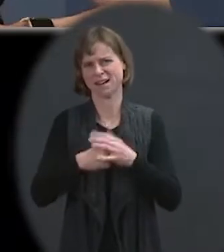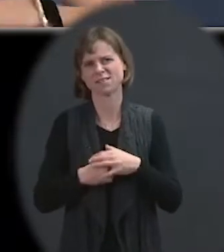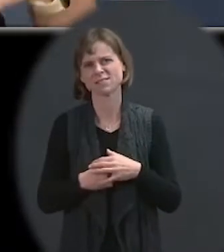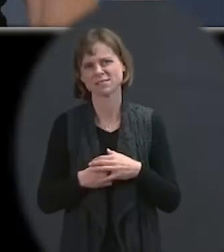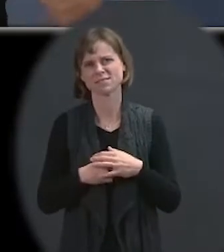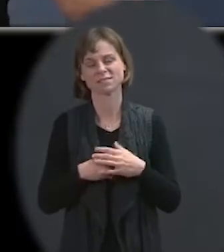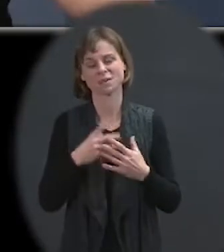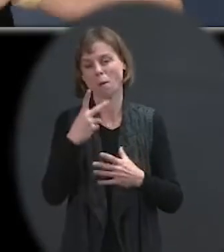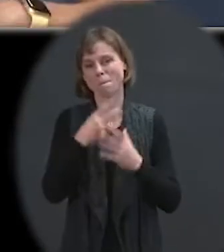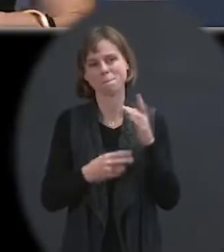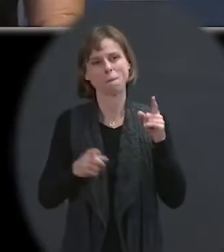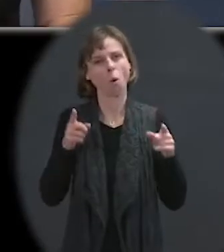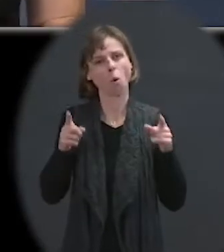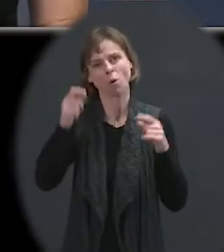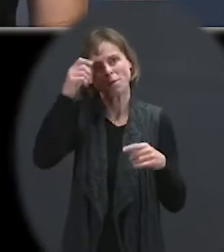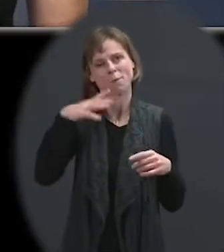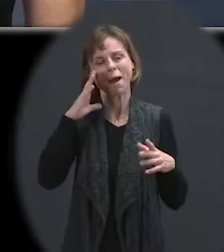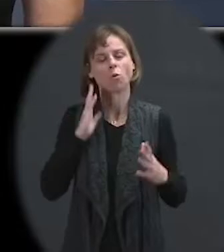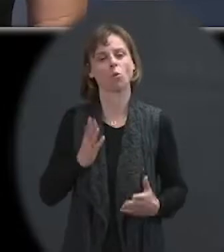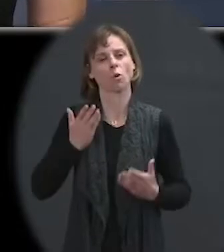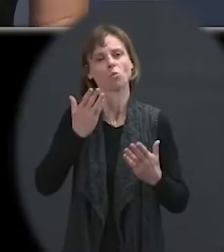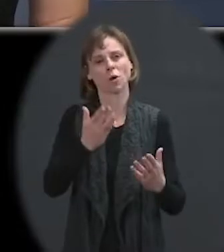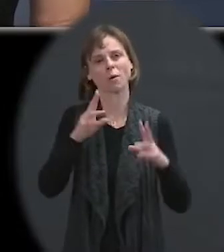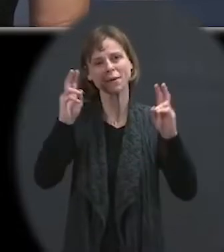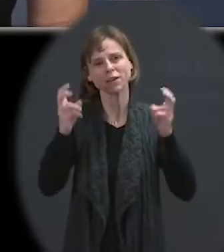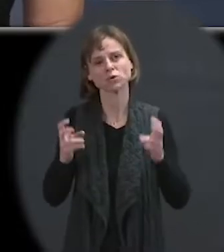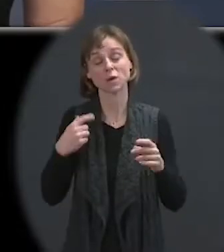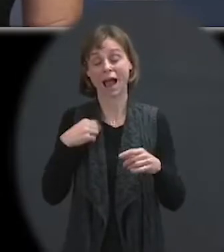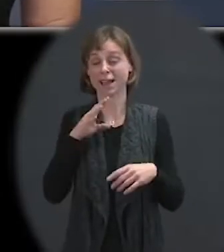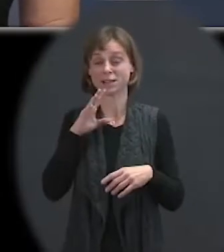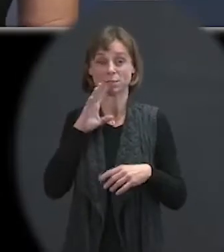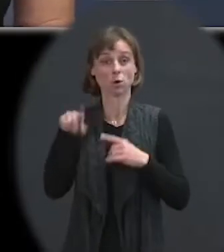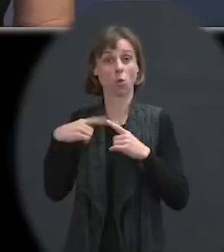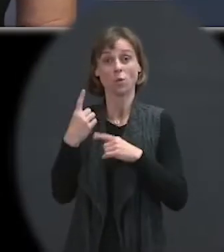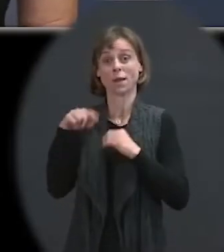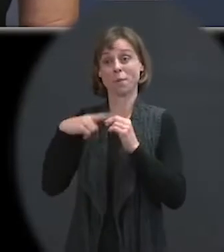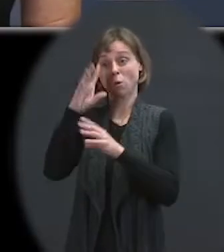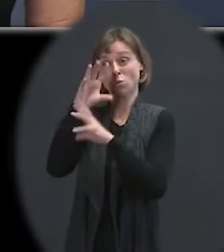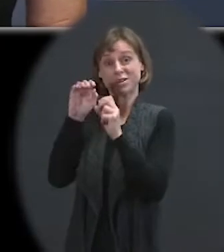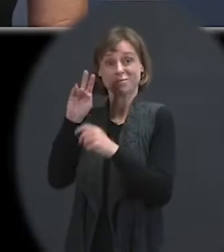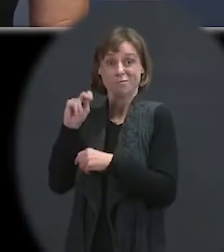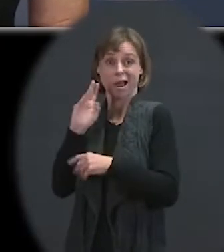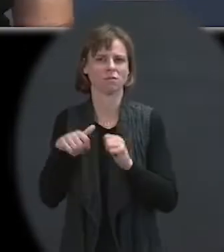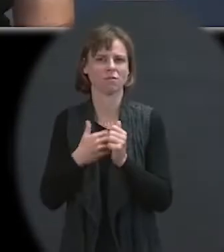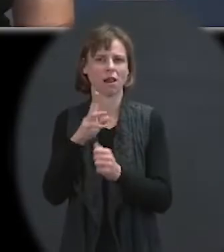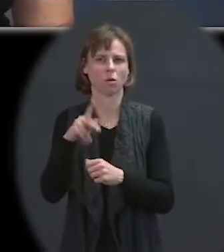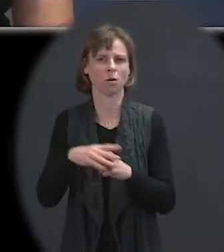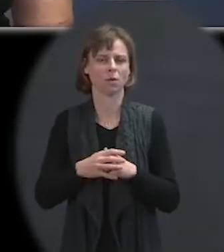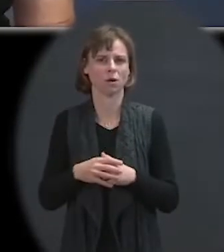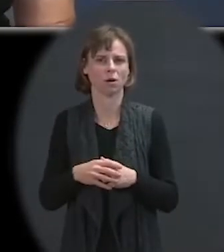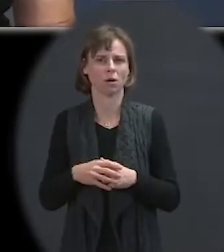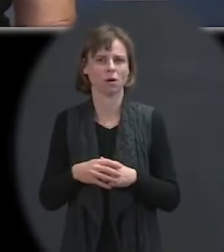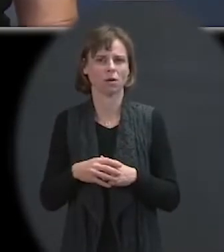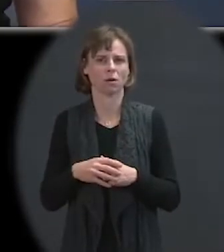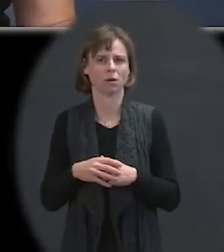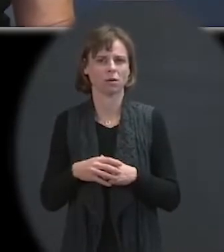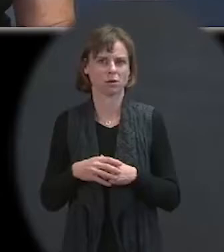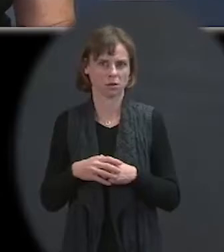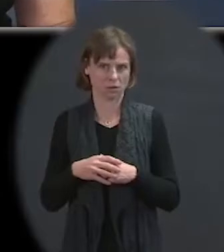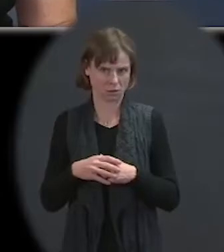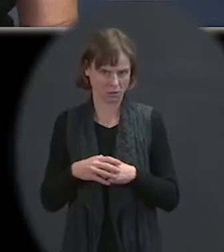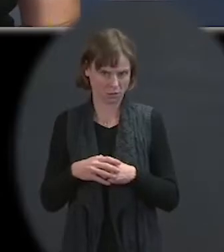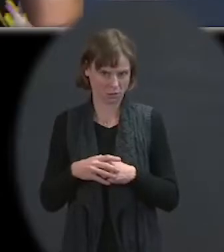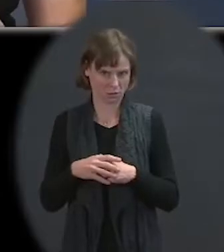both bring up issues. I can only speak to what President Biden will bring up, and we'll have a readout after the meeting. Question from the top. Sure. So